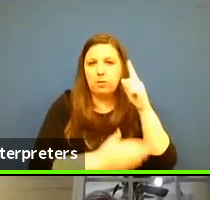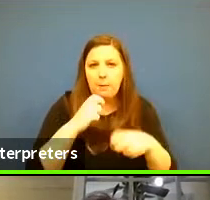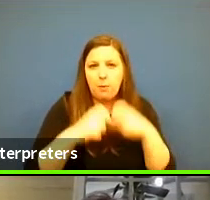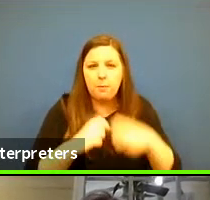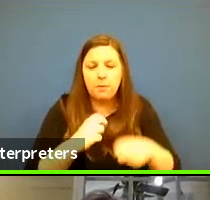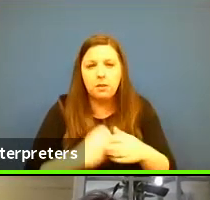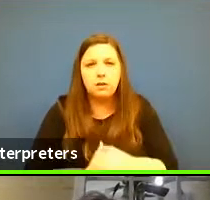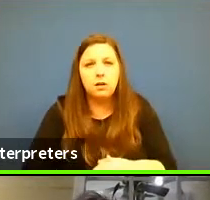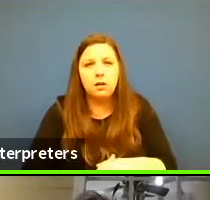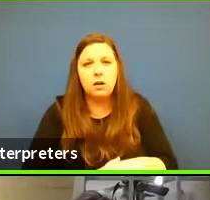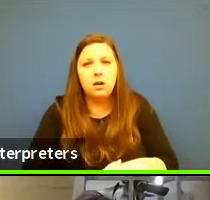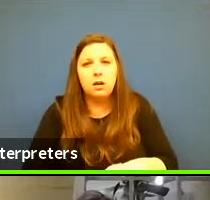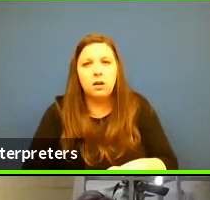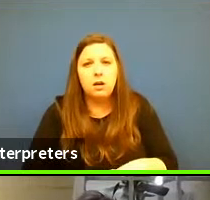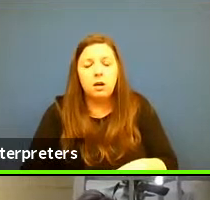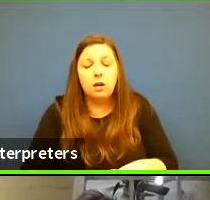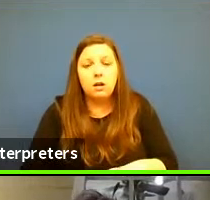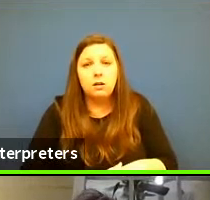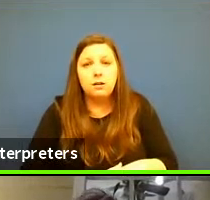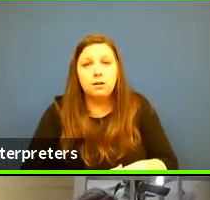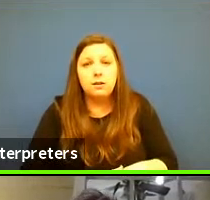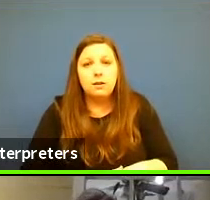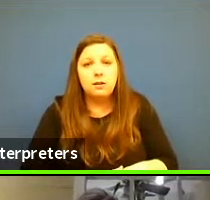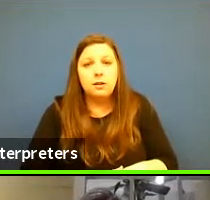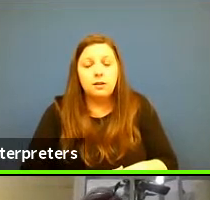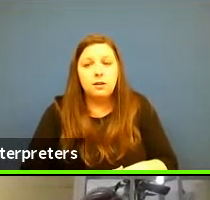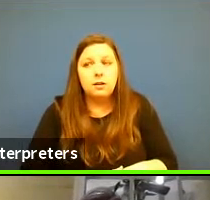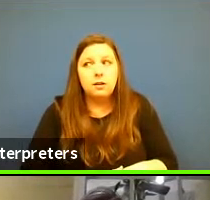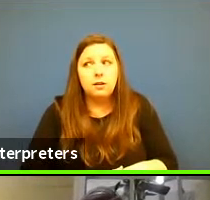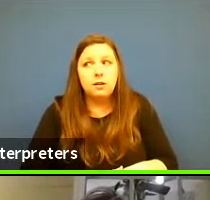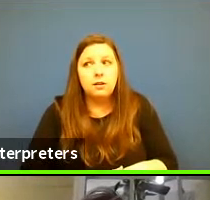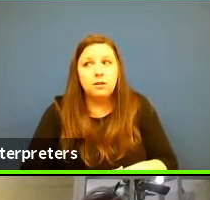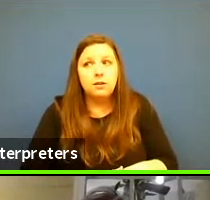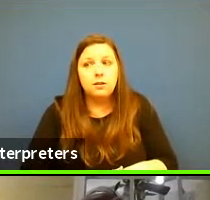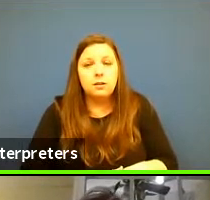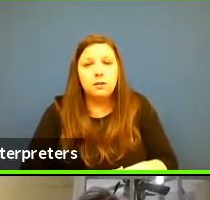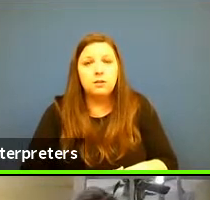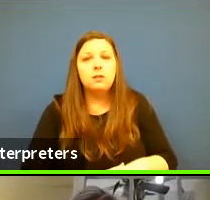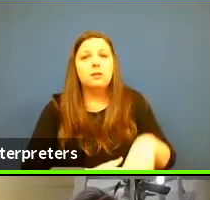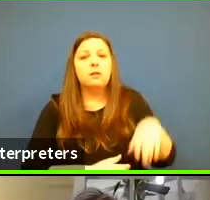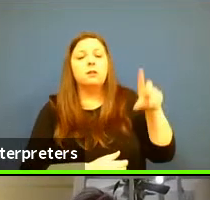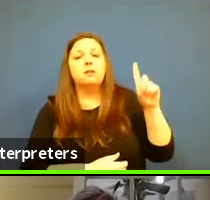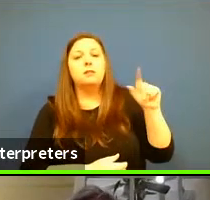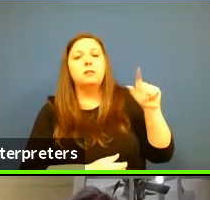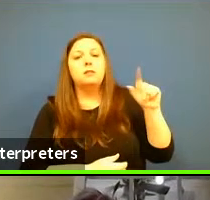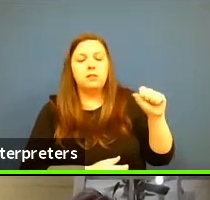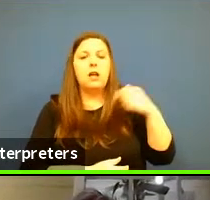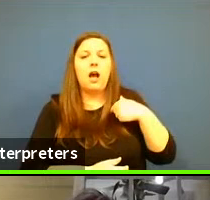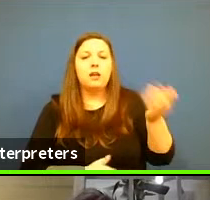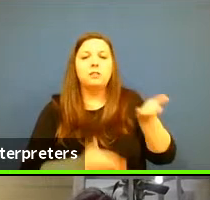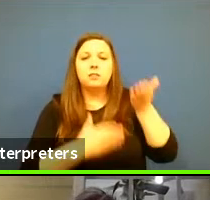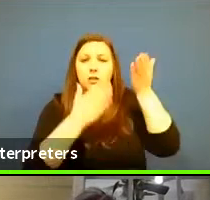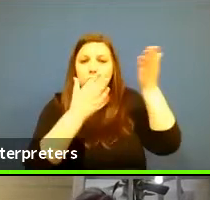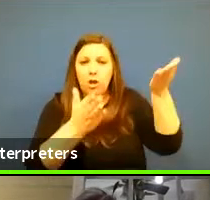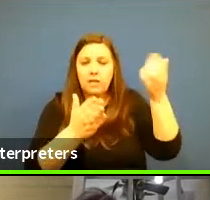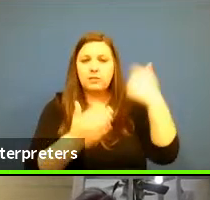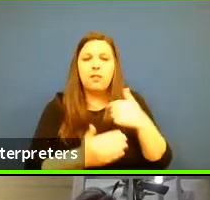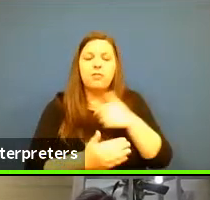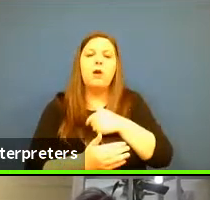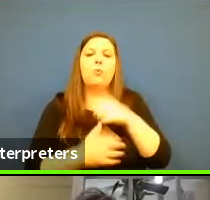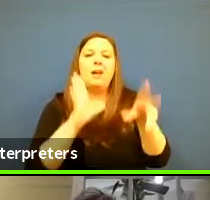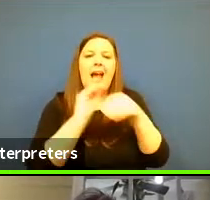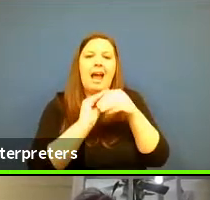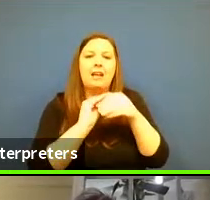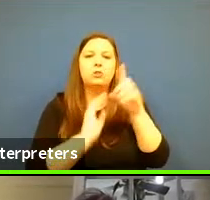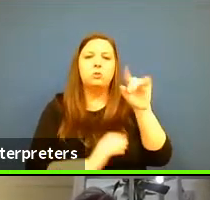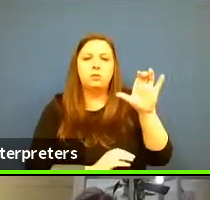Yeah, I also think in terms of, I've suggested that we put this in December's agenda,